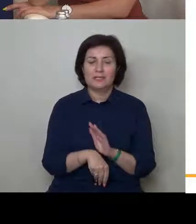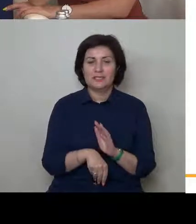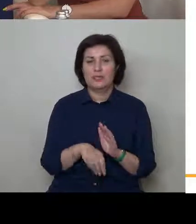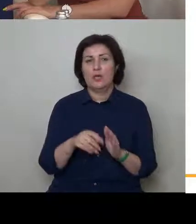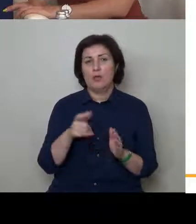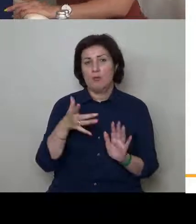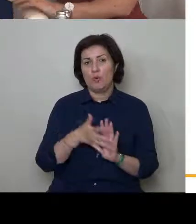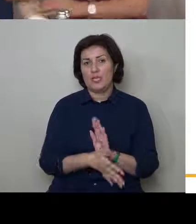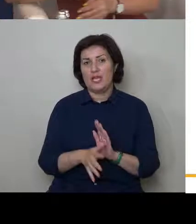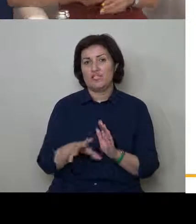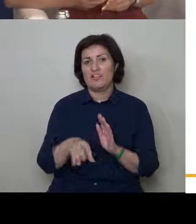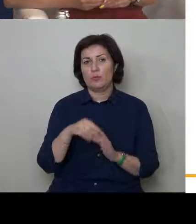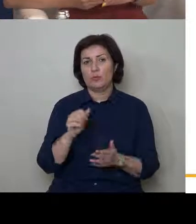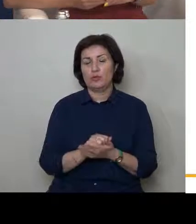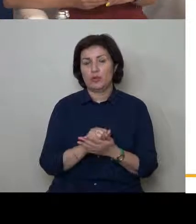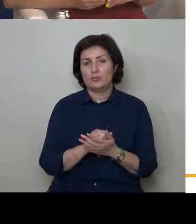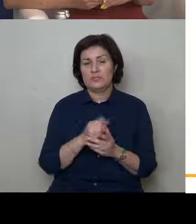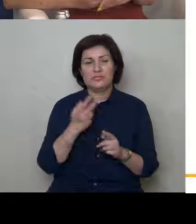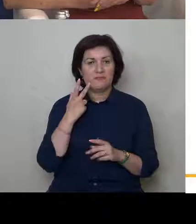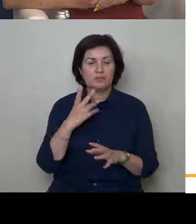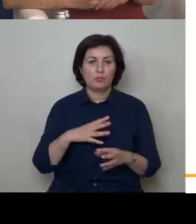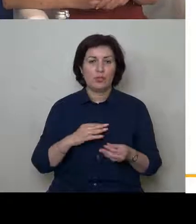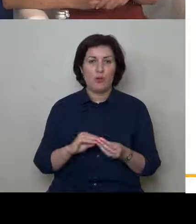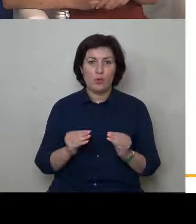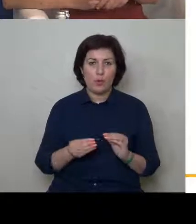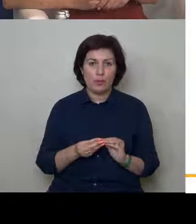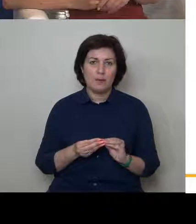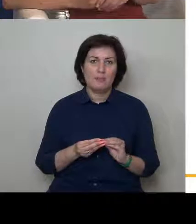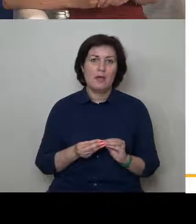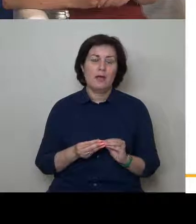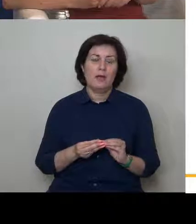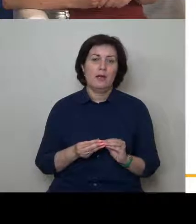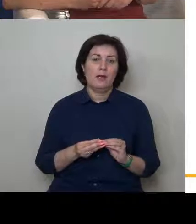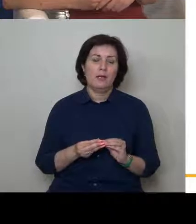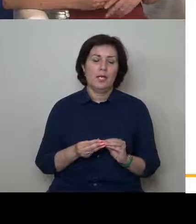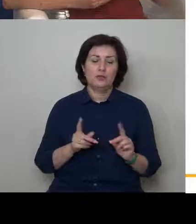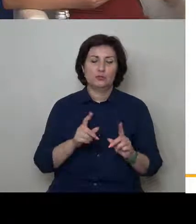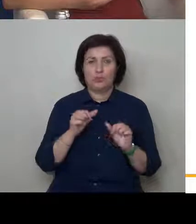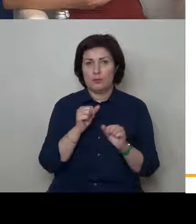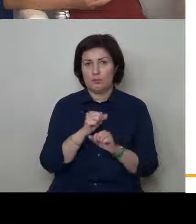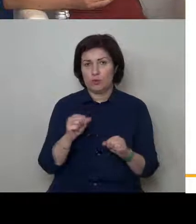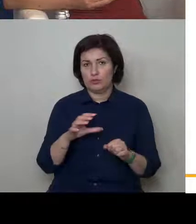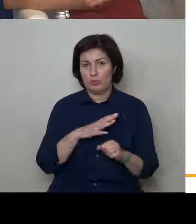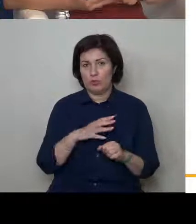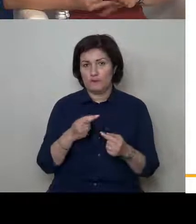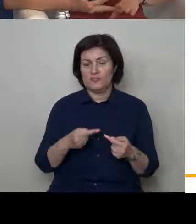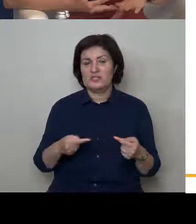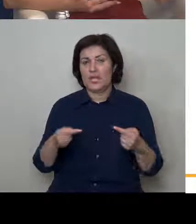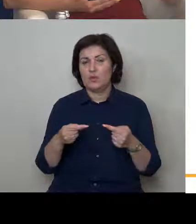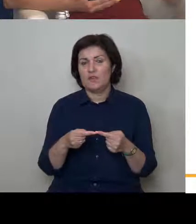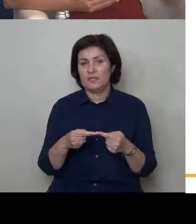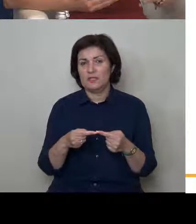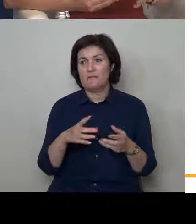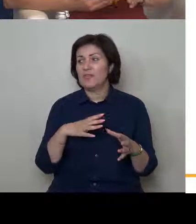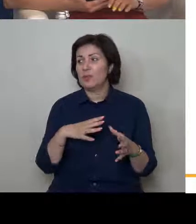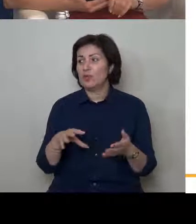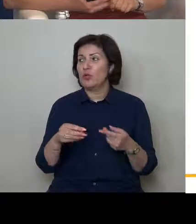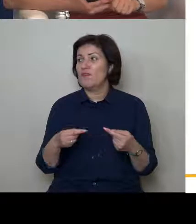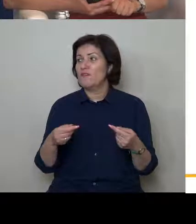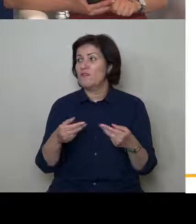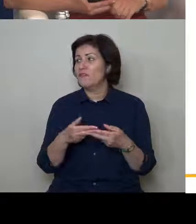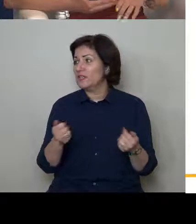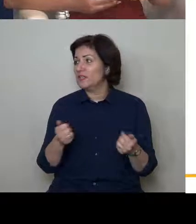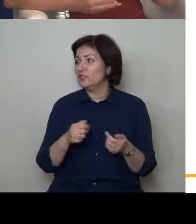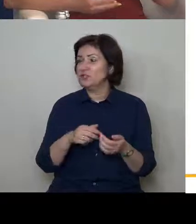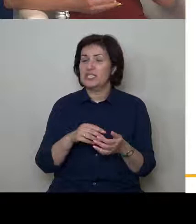election documentation, and now there is this notion of election-related documentation. It has